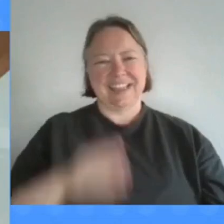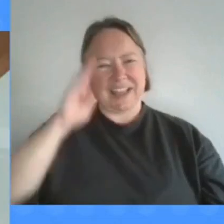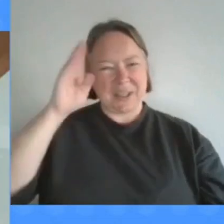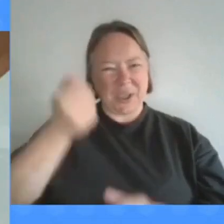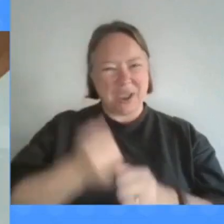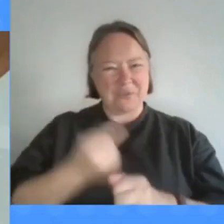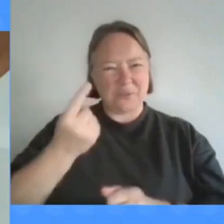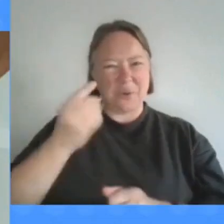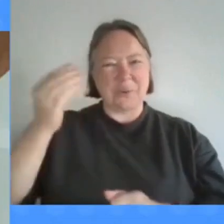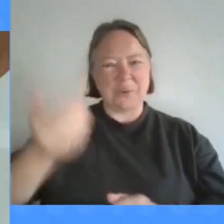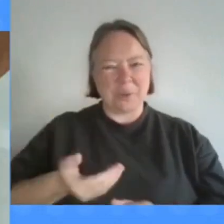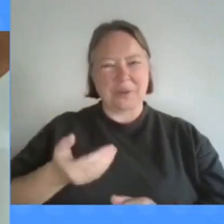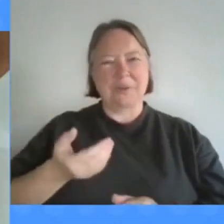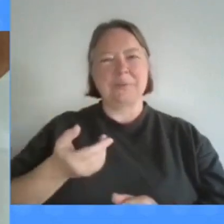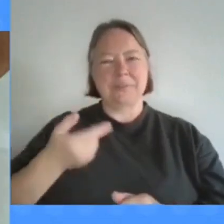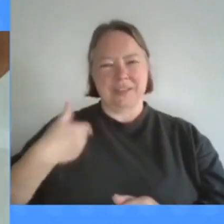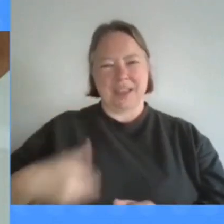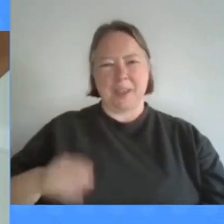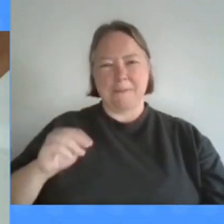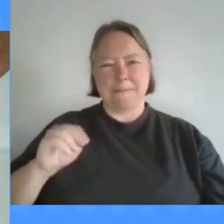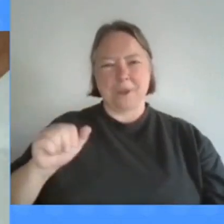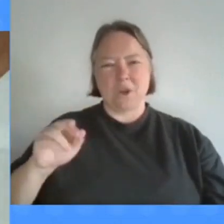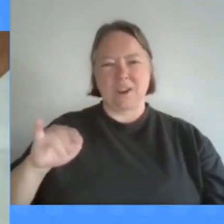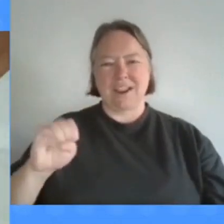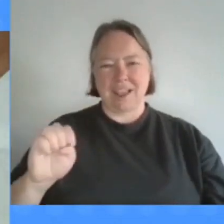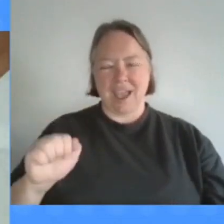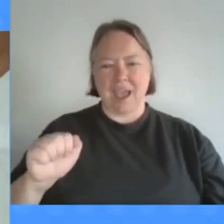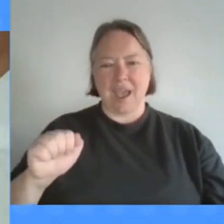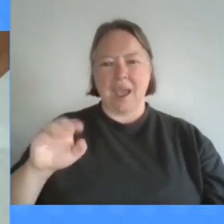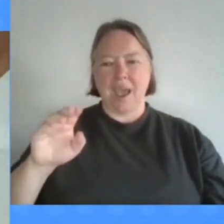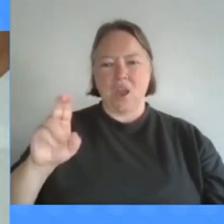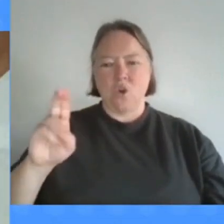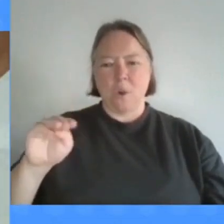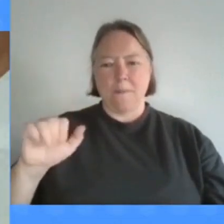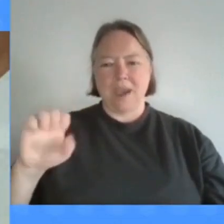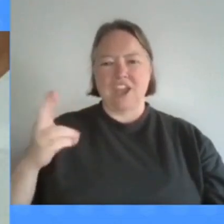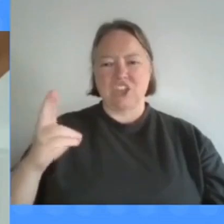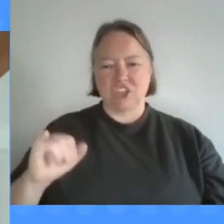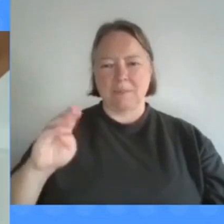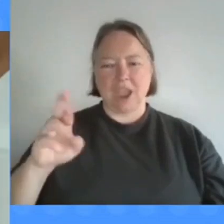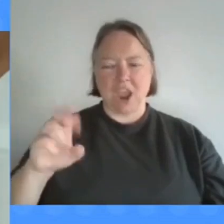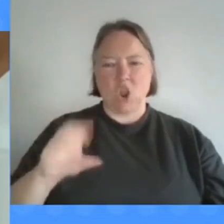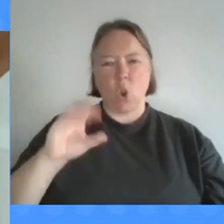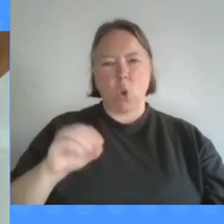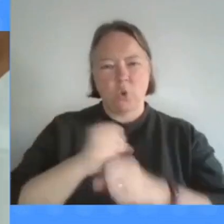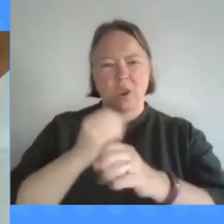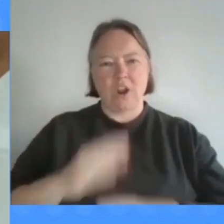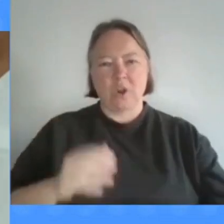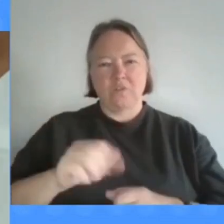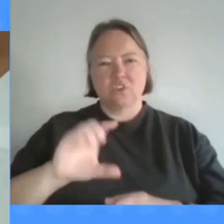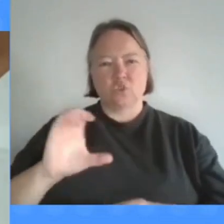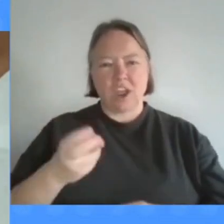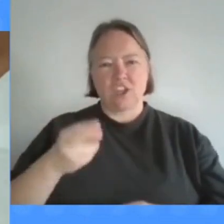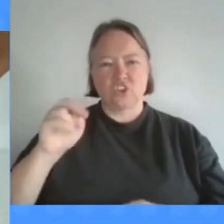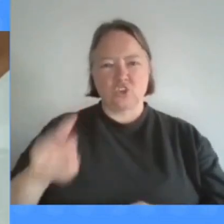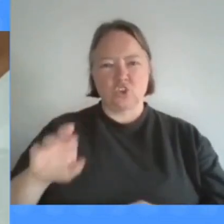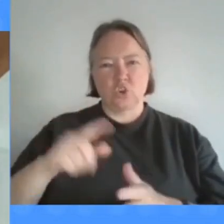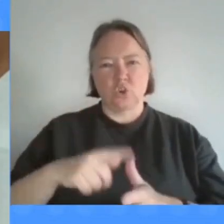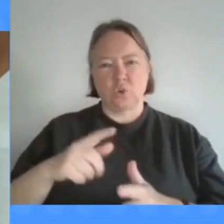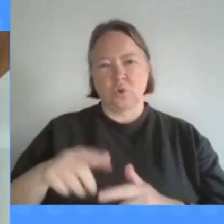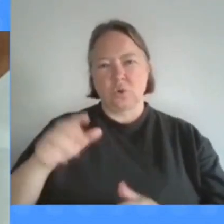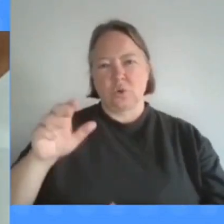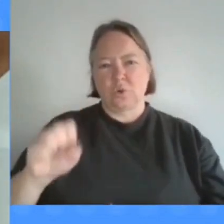Hello, everyone, and welcome. I am Marino Maschi-Bears. I'm the co-creator of Scratch Jr. together with Mitch Resnick and Paula